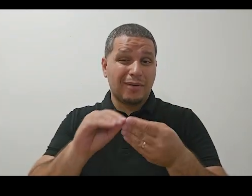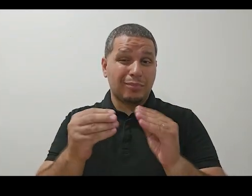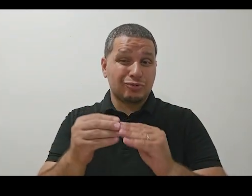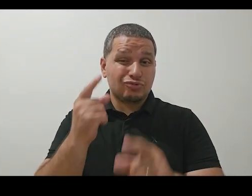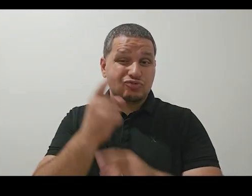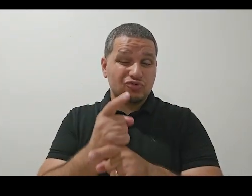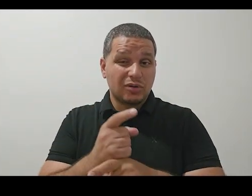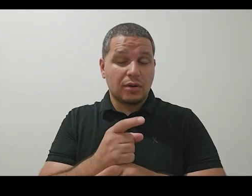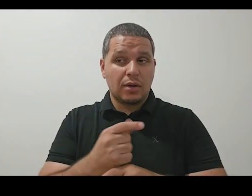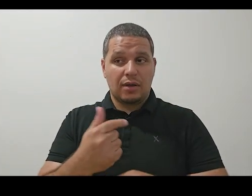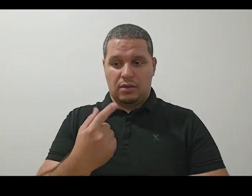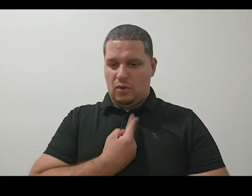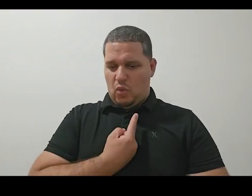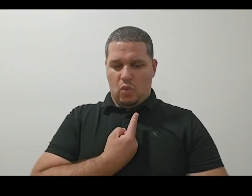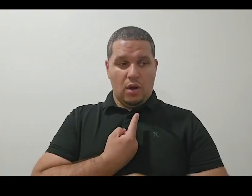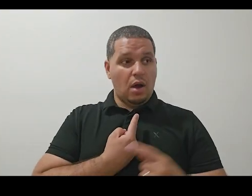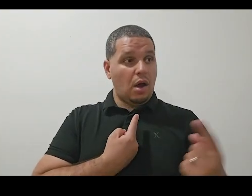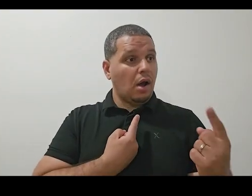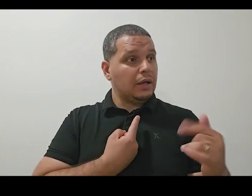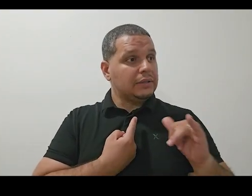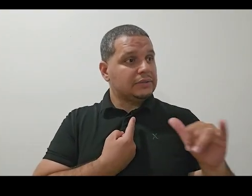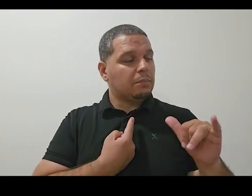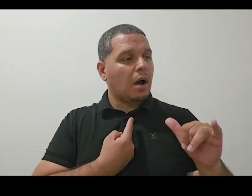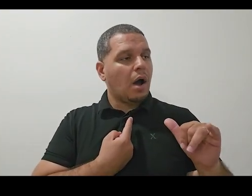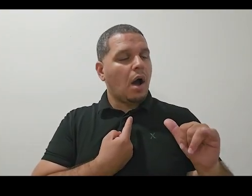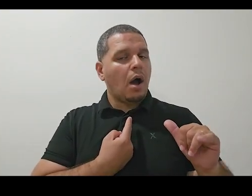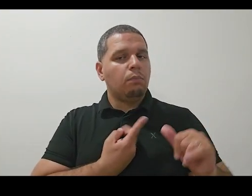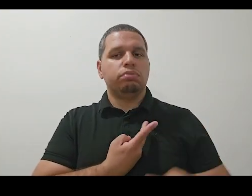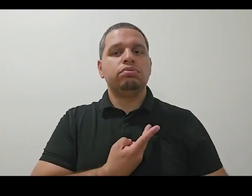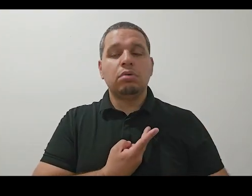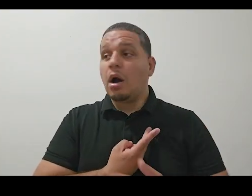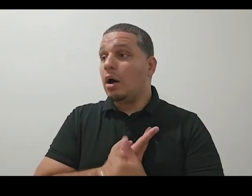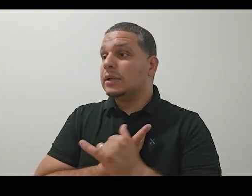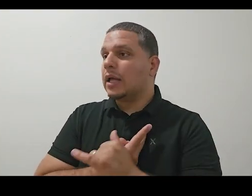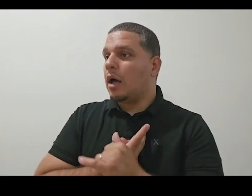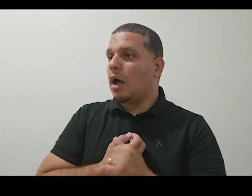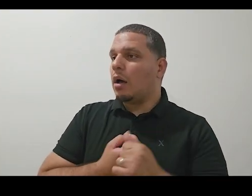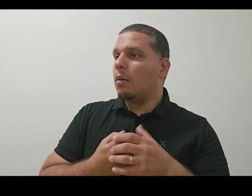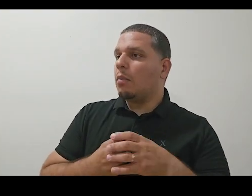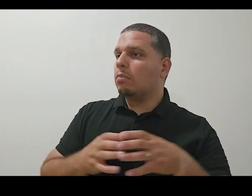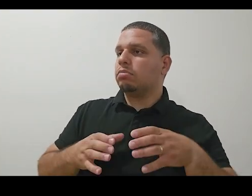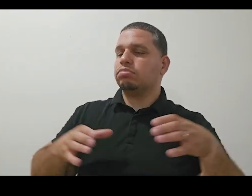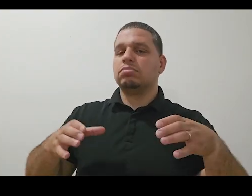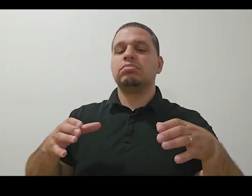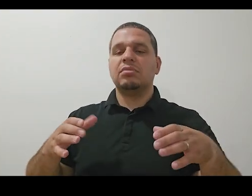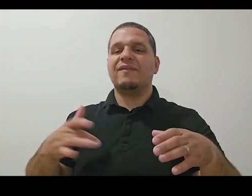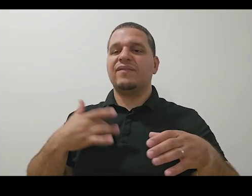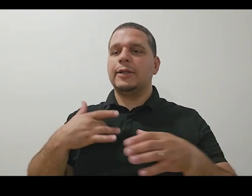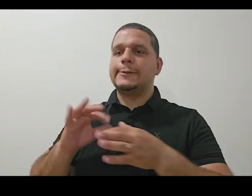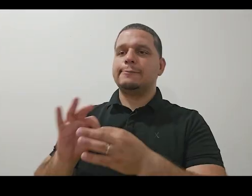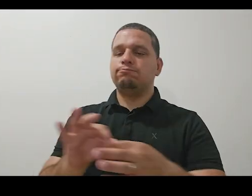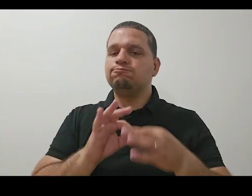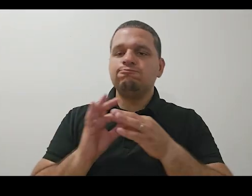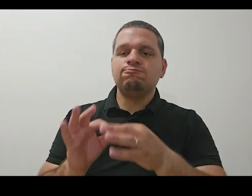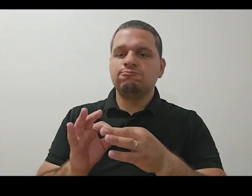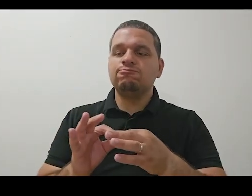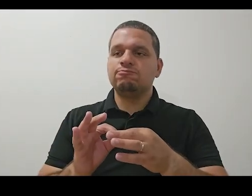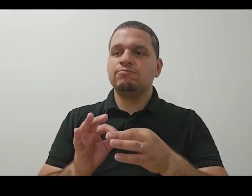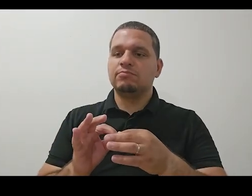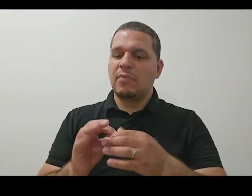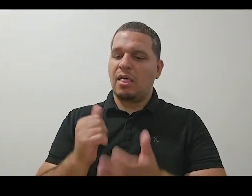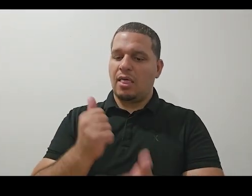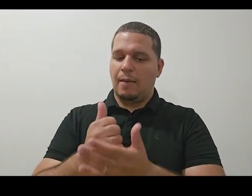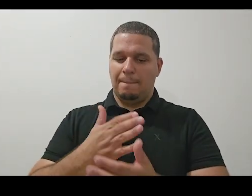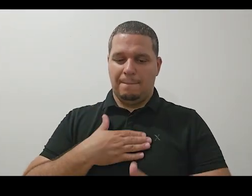numbers, where you feel like you're not alone, all those things are really important in bolstering